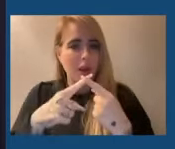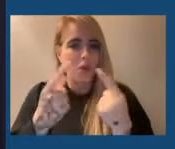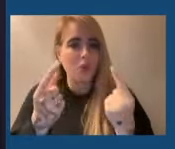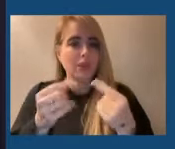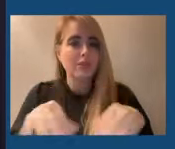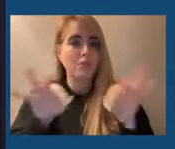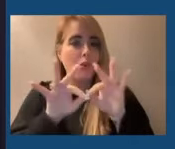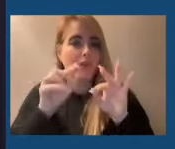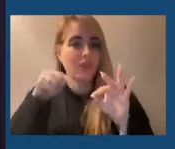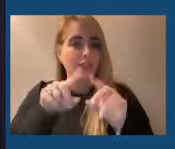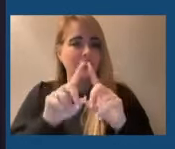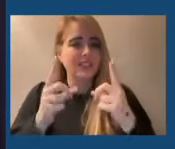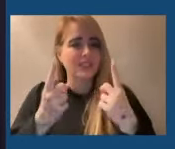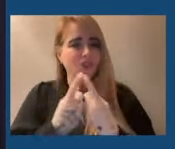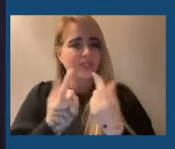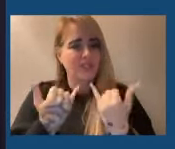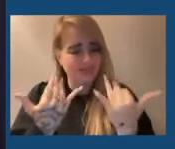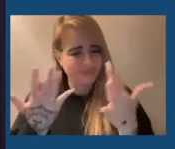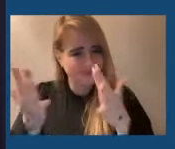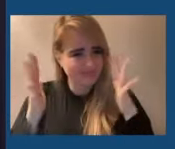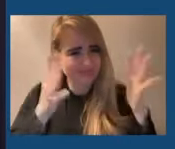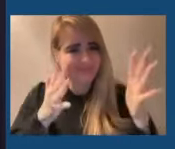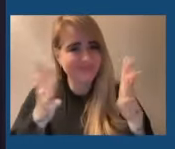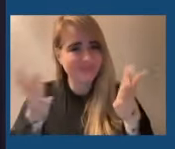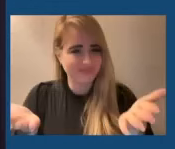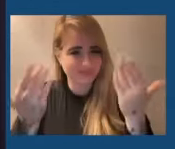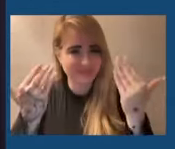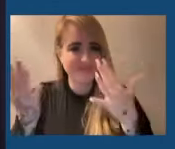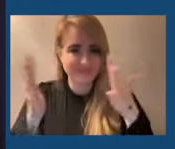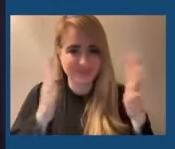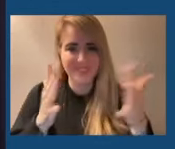speaker. Give him a round of applause. Come on, members. Yeah.